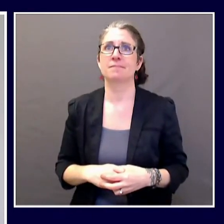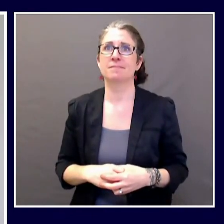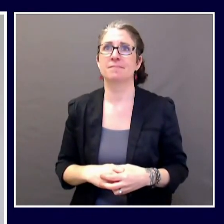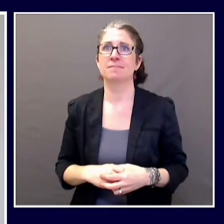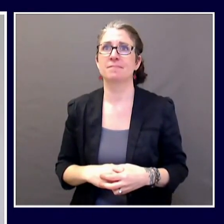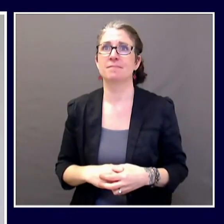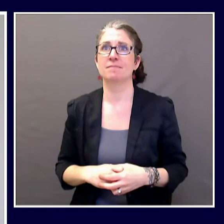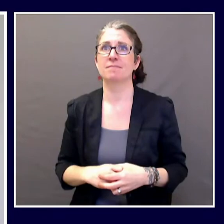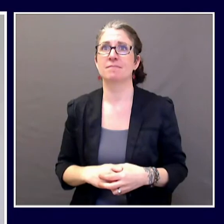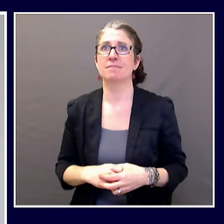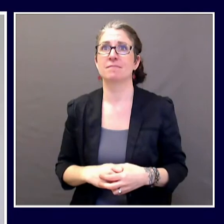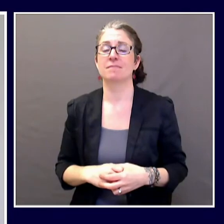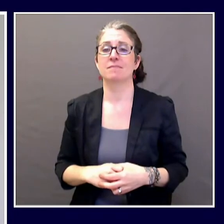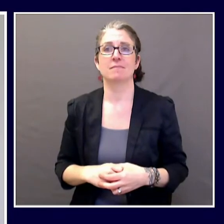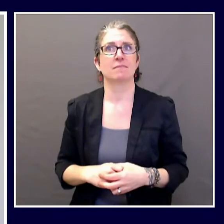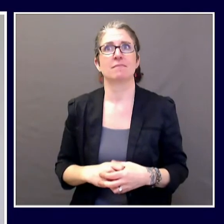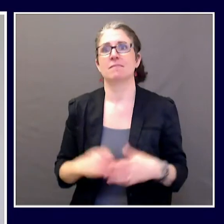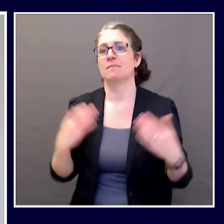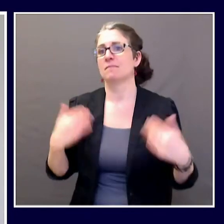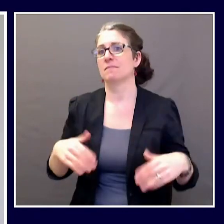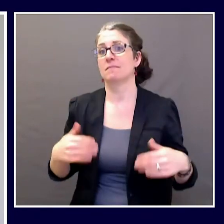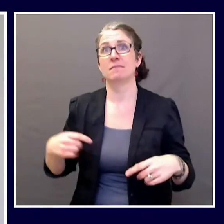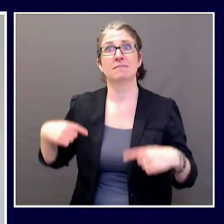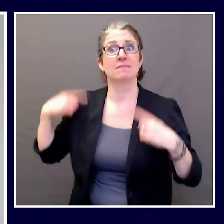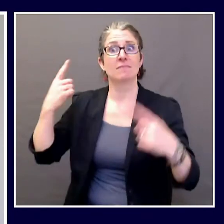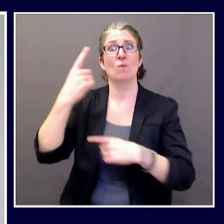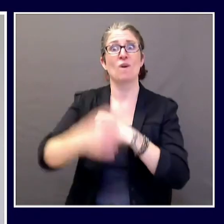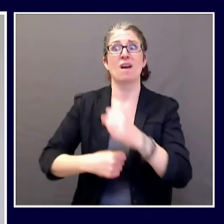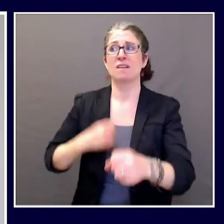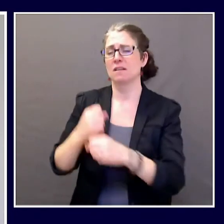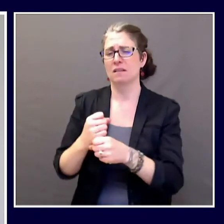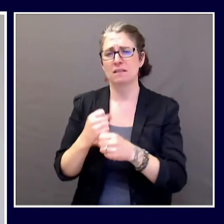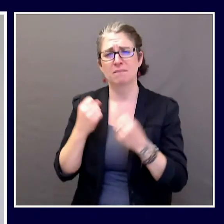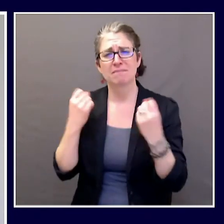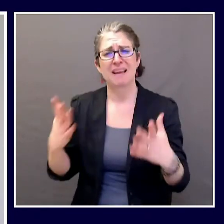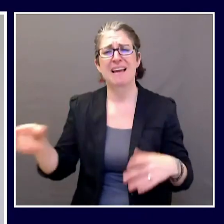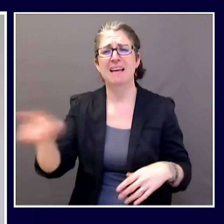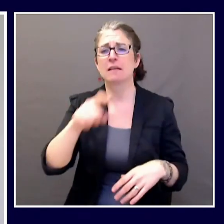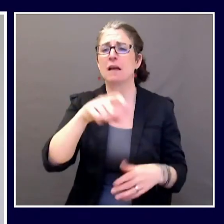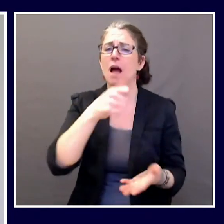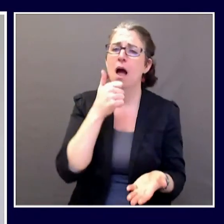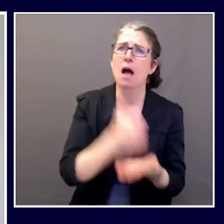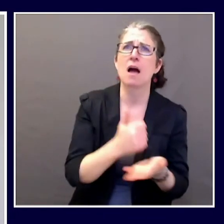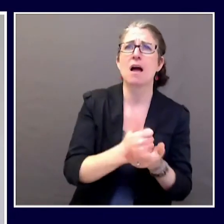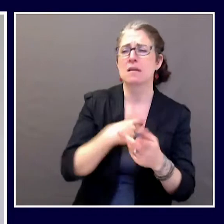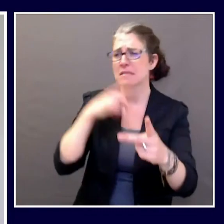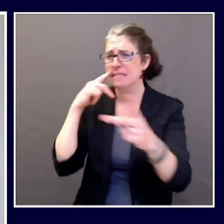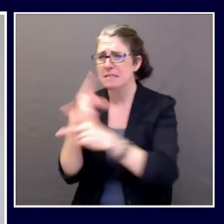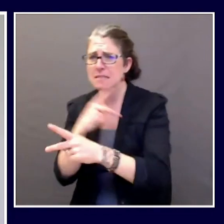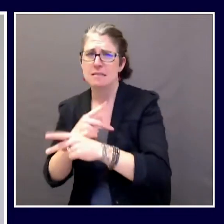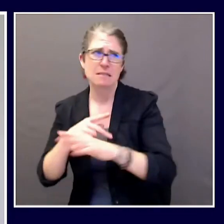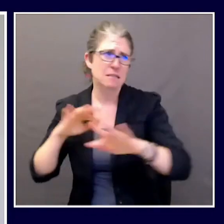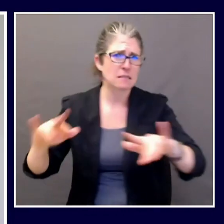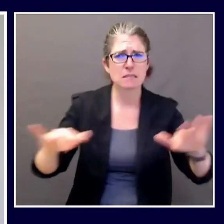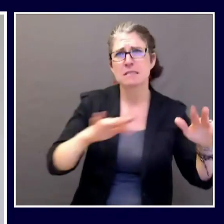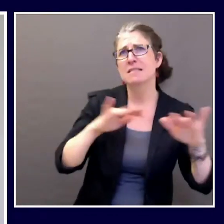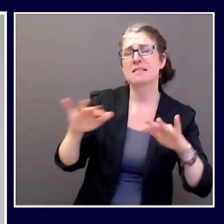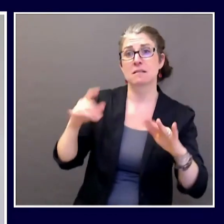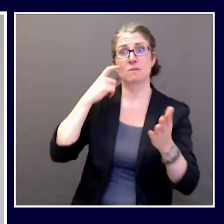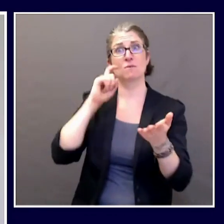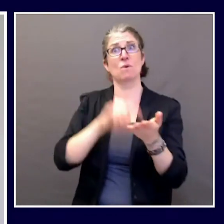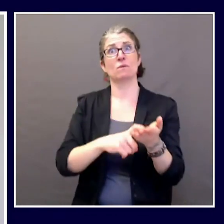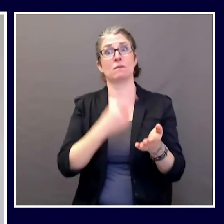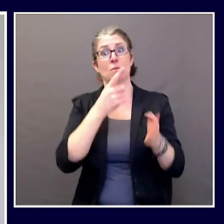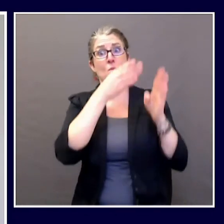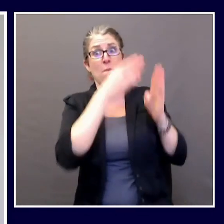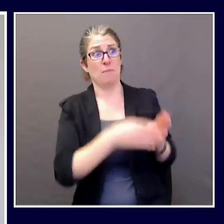every parent, there was a community that was willing to help them. But nevertheless, the pandemic made several